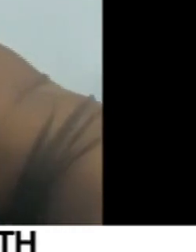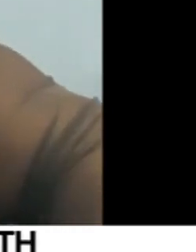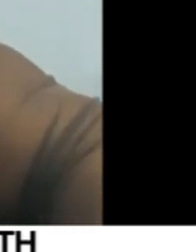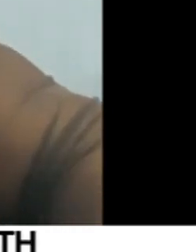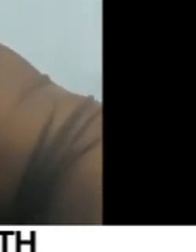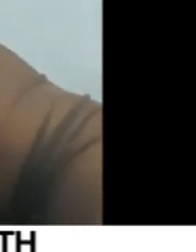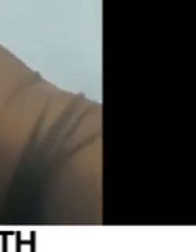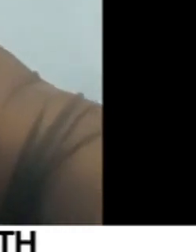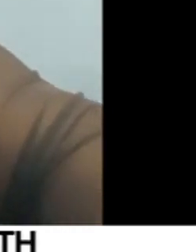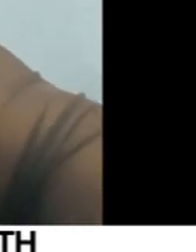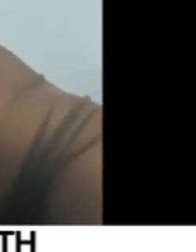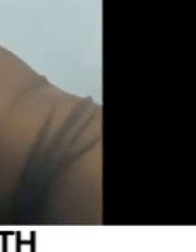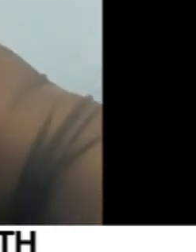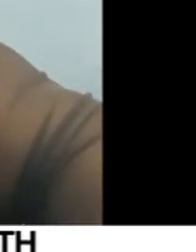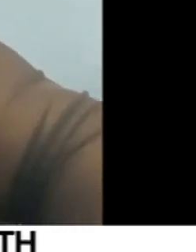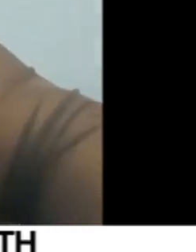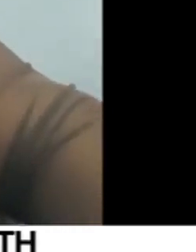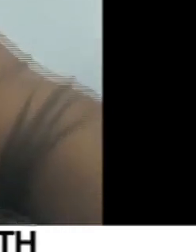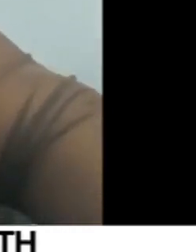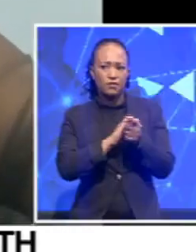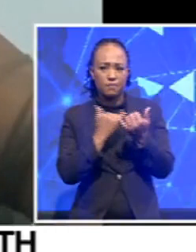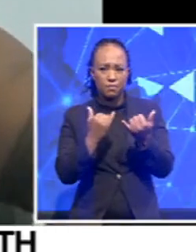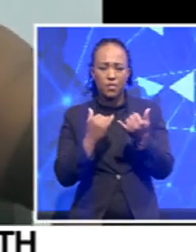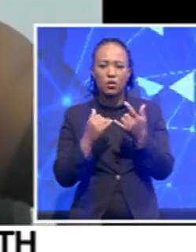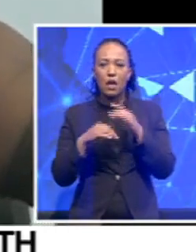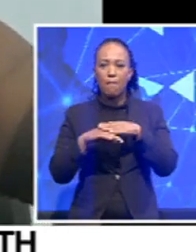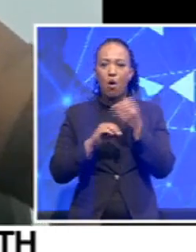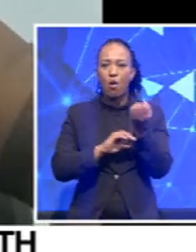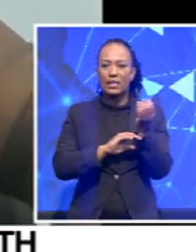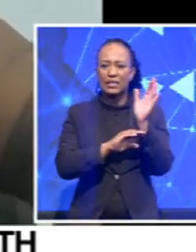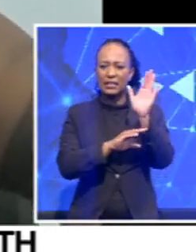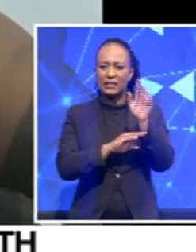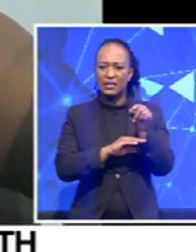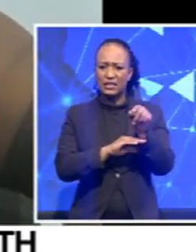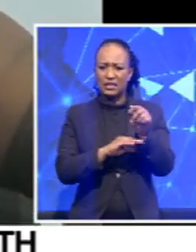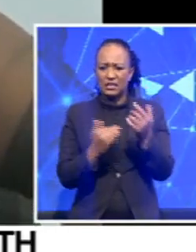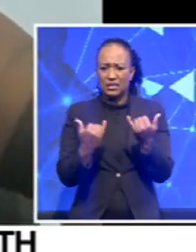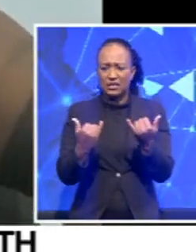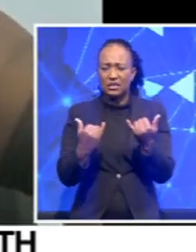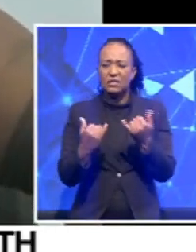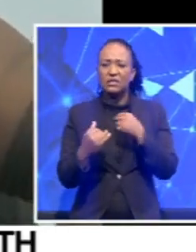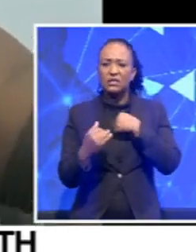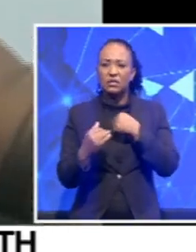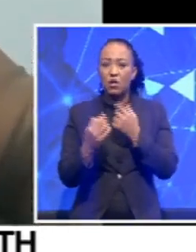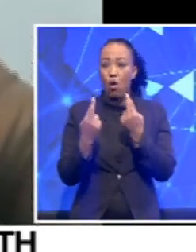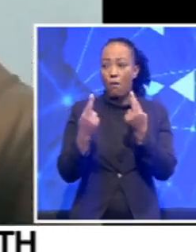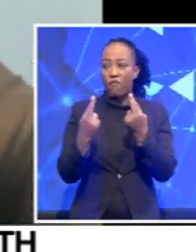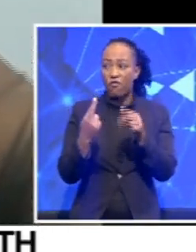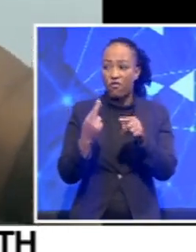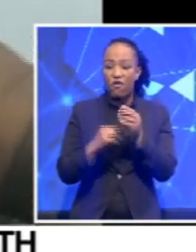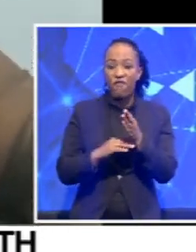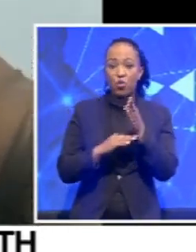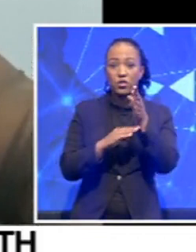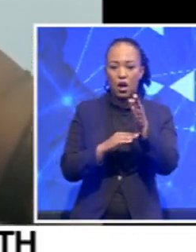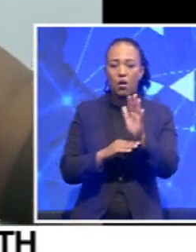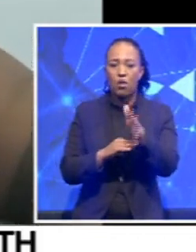get to know it, and with the footage that has been taken, they can get exposure to what has been happening. And I mean, hopefully in the future